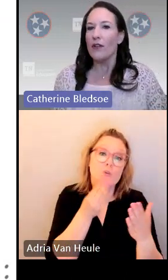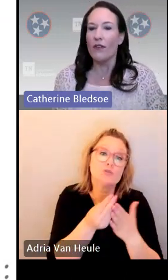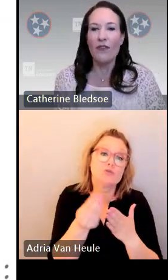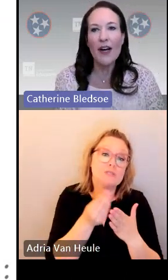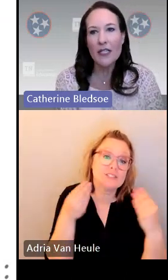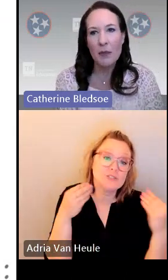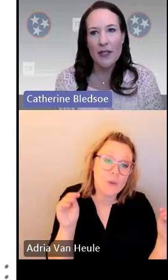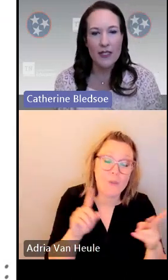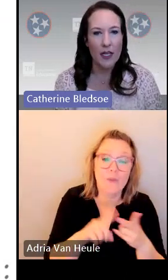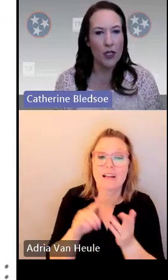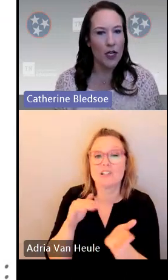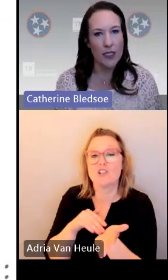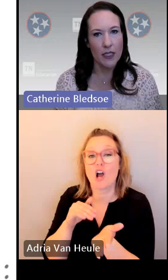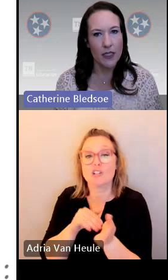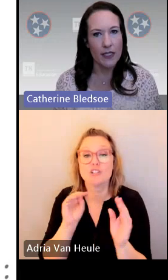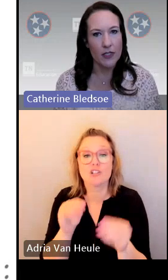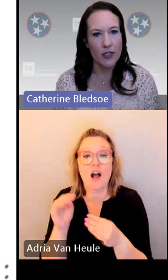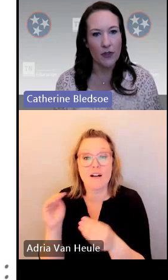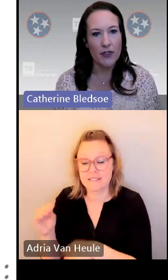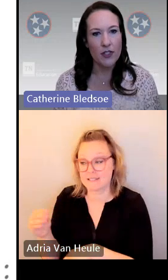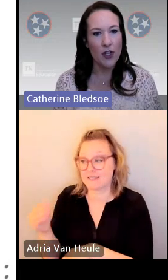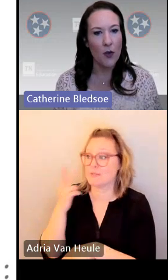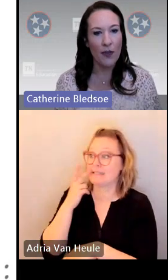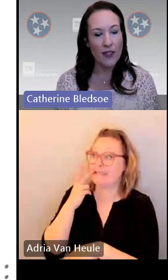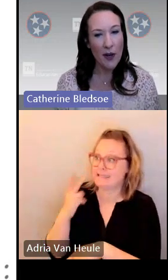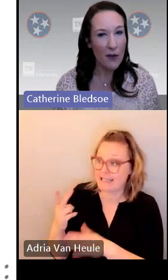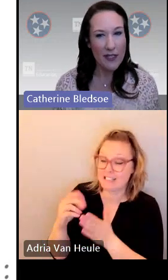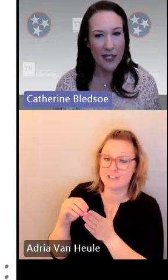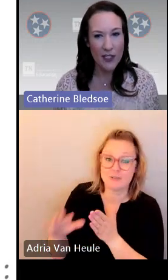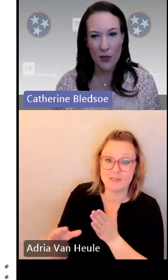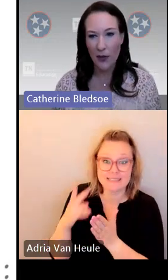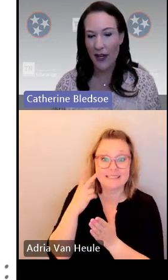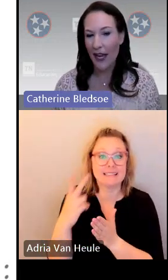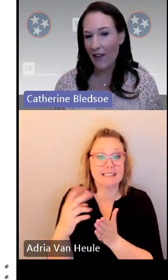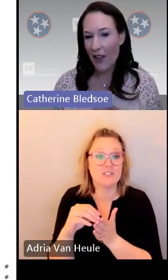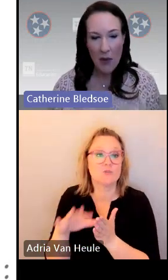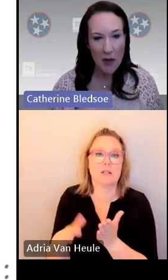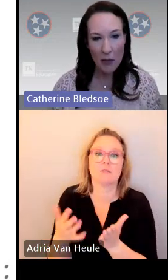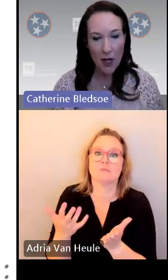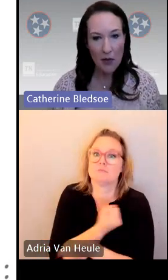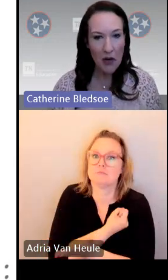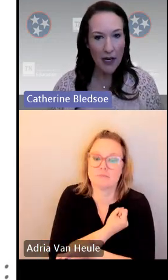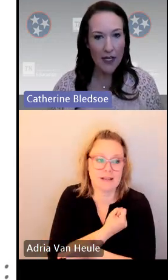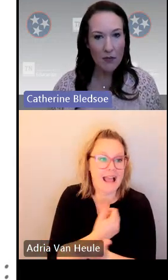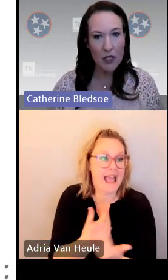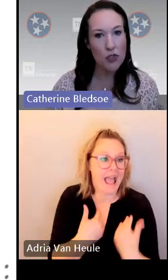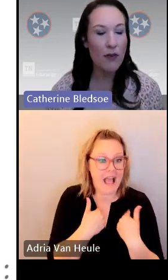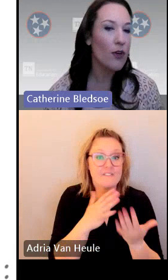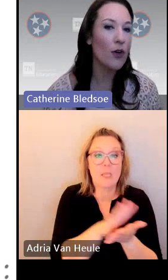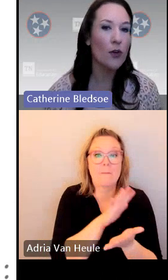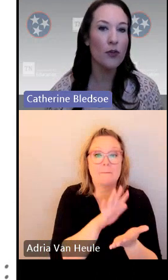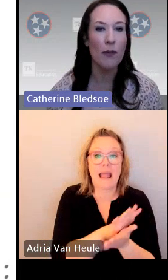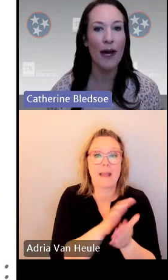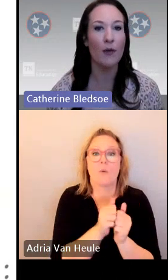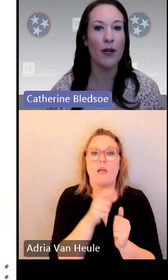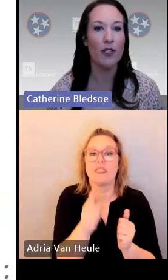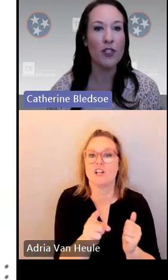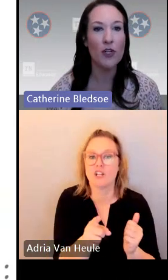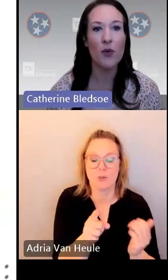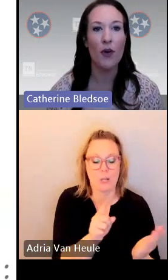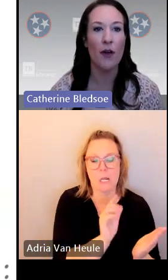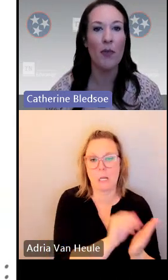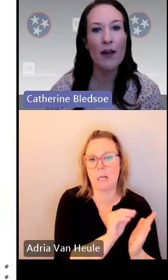know, various places that you're constantly seeing students. So that's why I always say too, like, have that paper copy on hand, because you never know who you